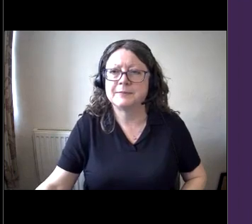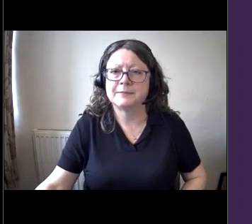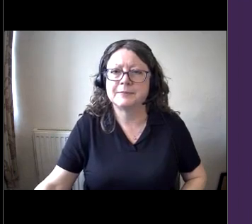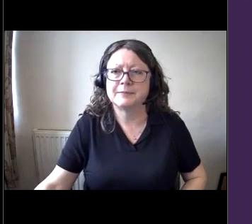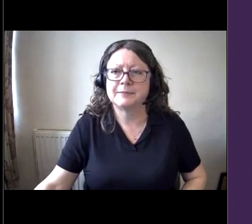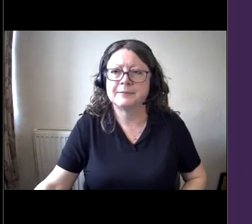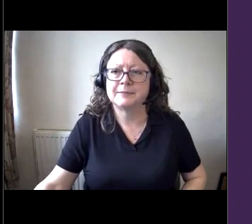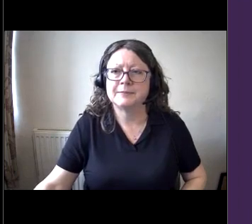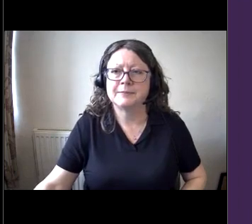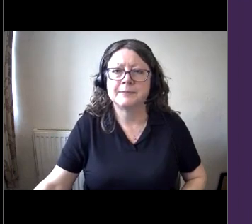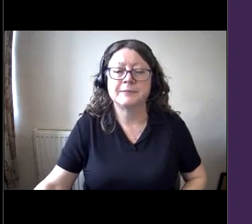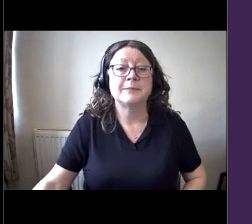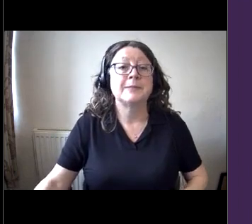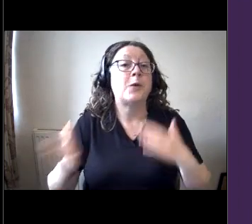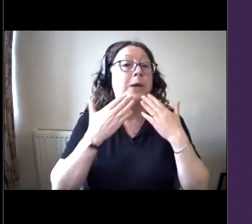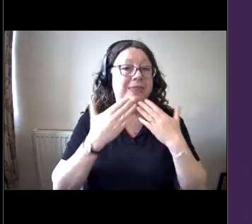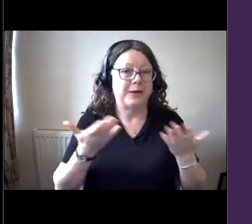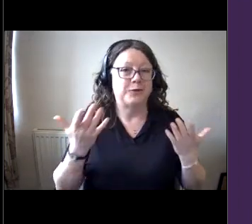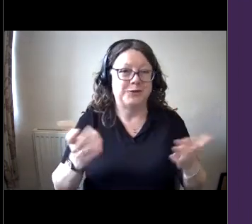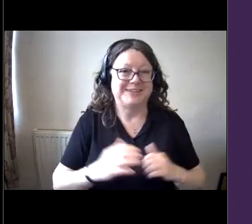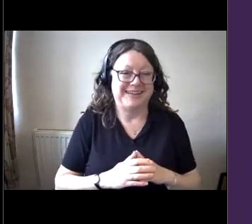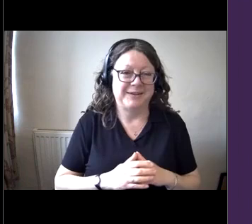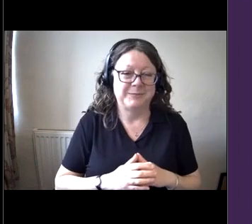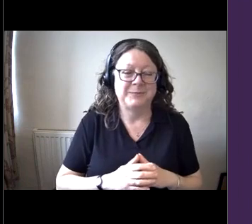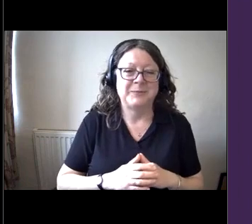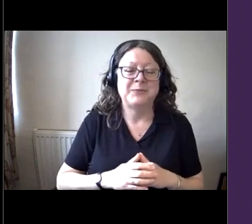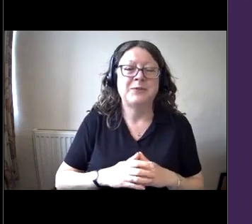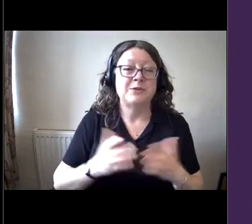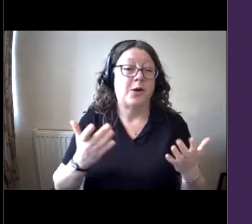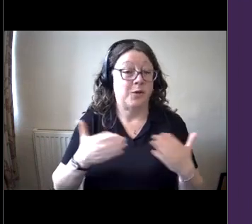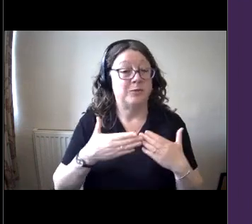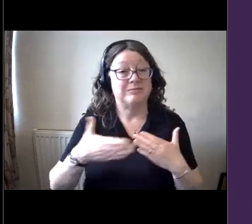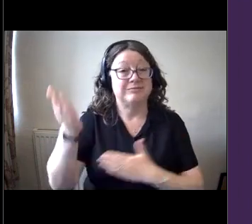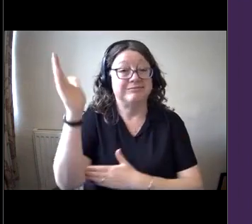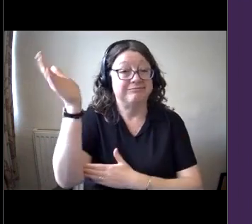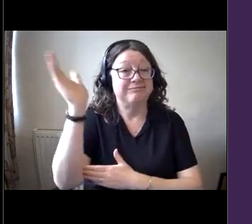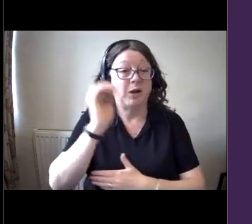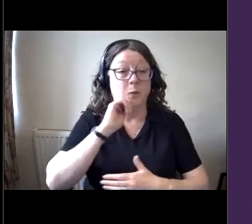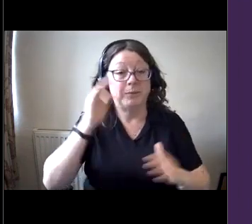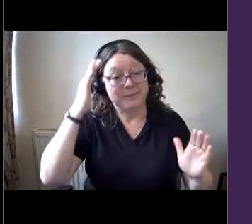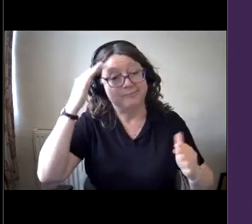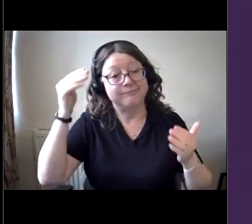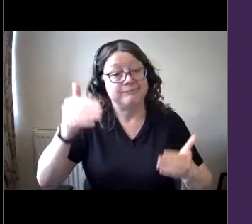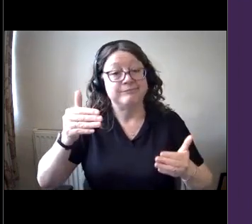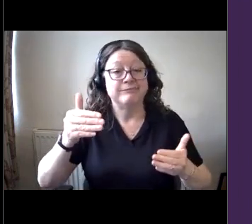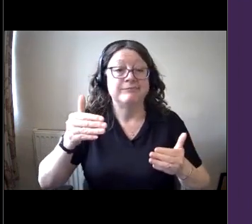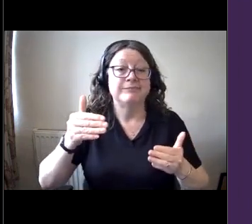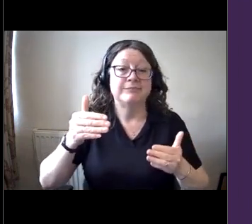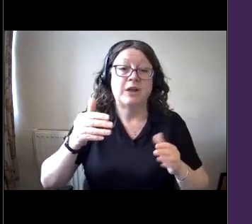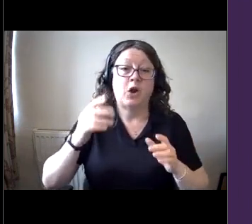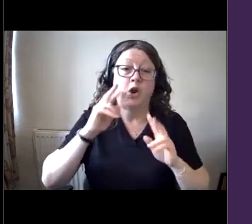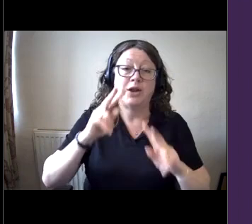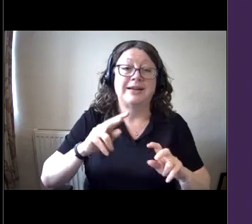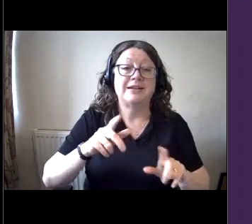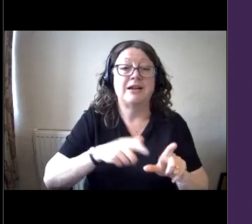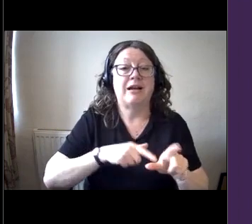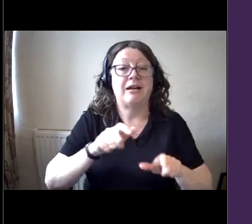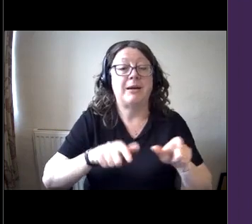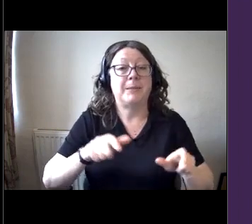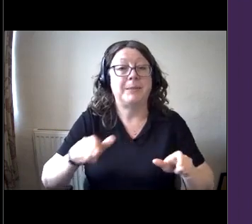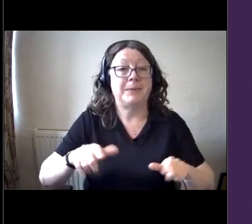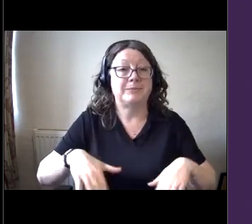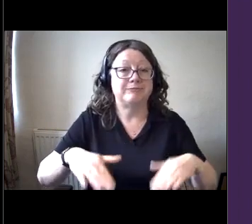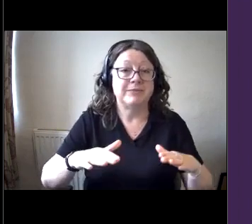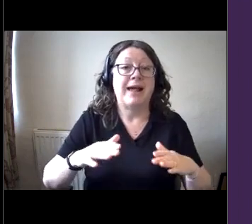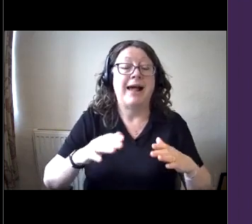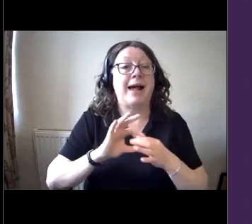at neurodiverse young people, children. So yes, I'm Tracy Bowyer. I'm the parenting coordinator from the ADHD